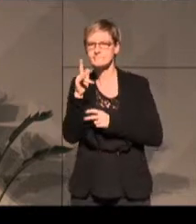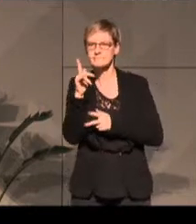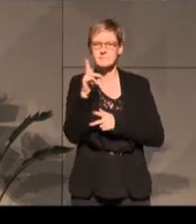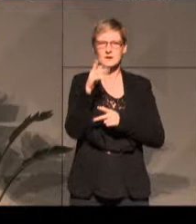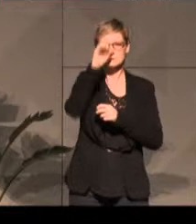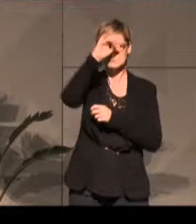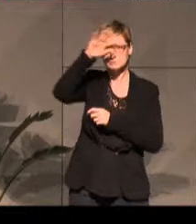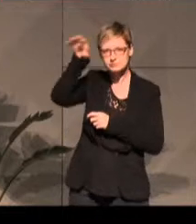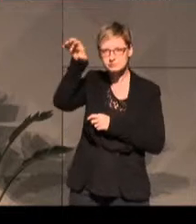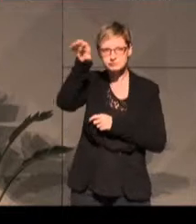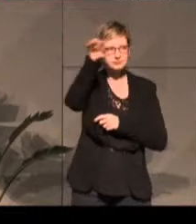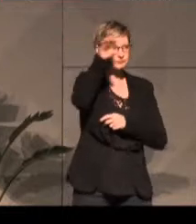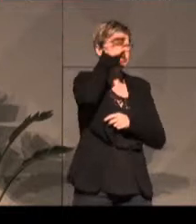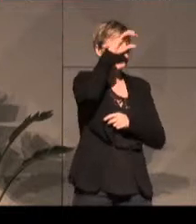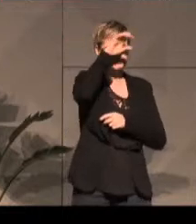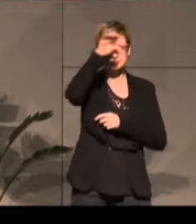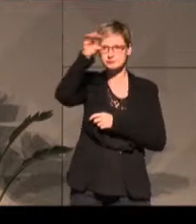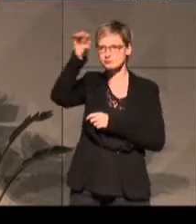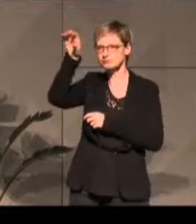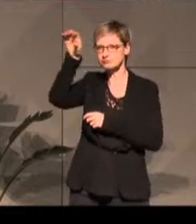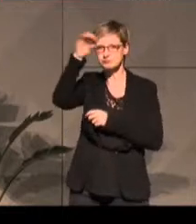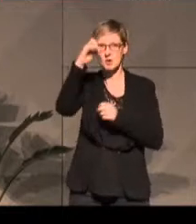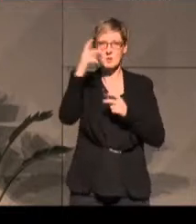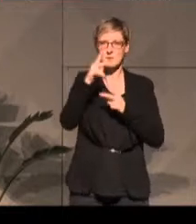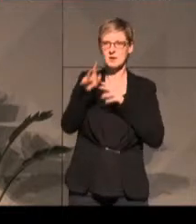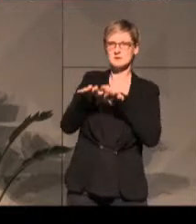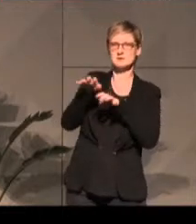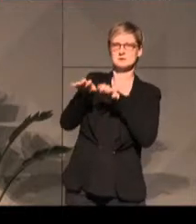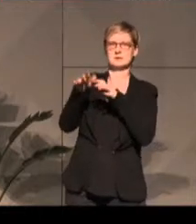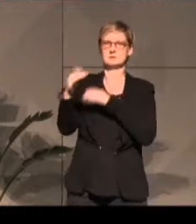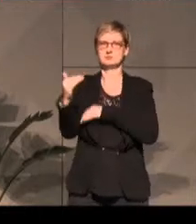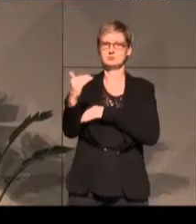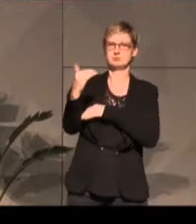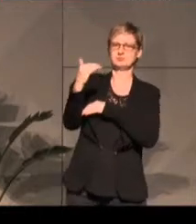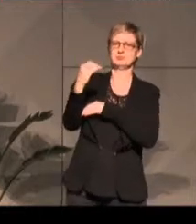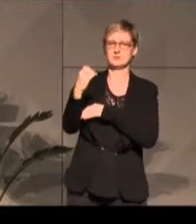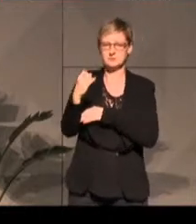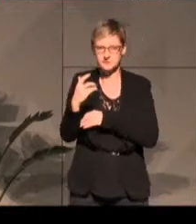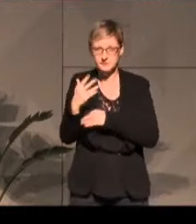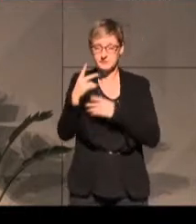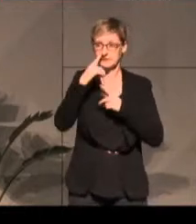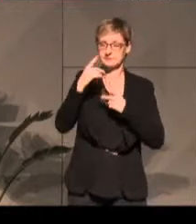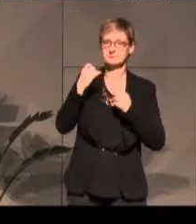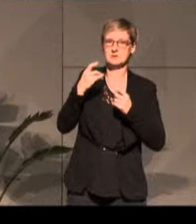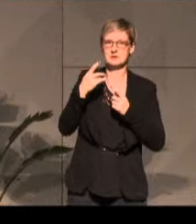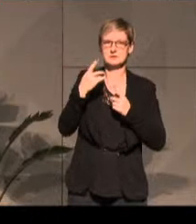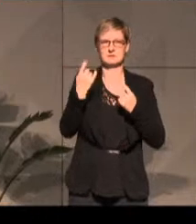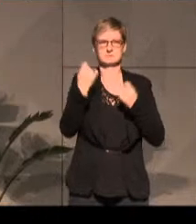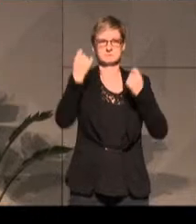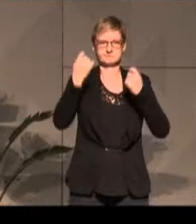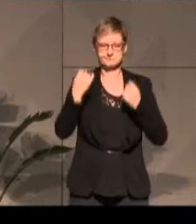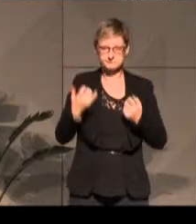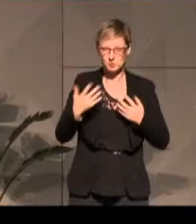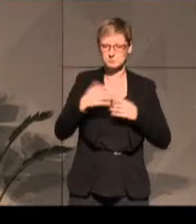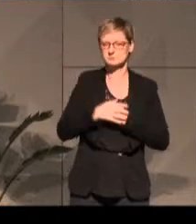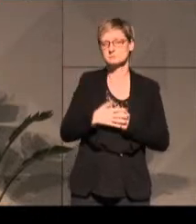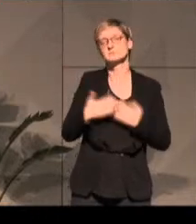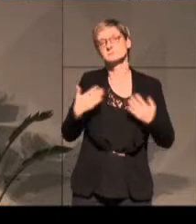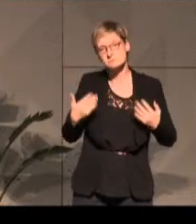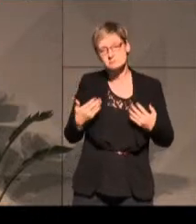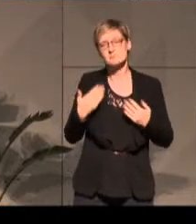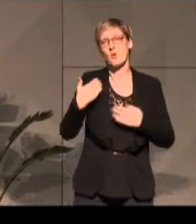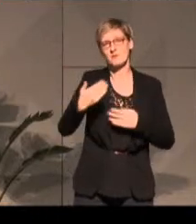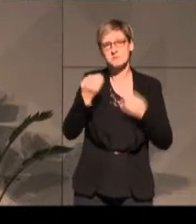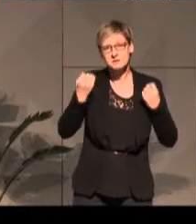but protect the team and stare out in the dark at the a little light to find a polar bear on